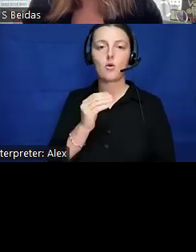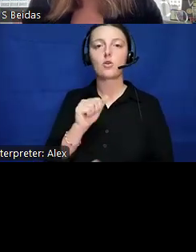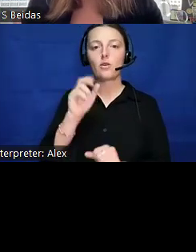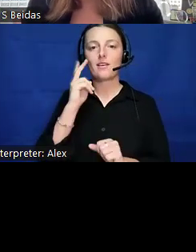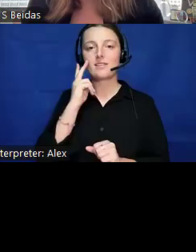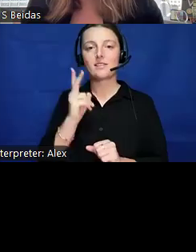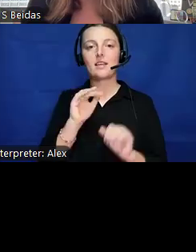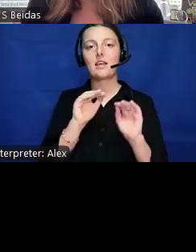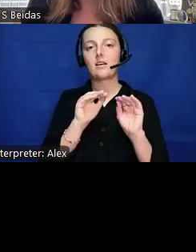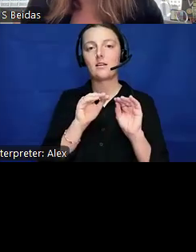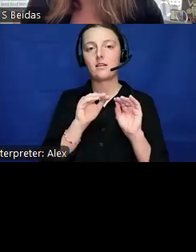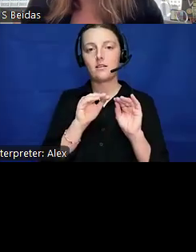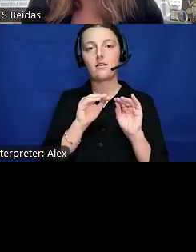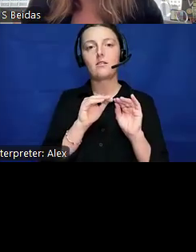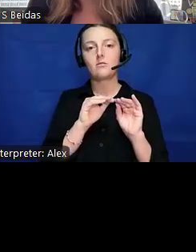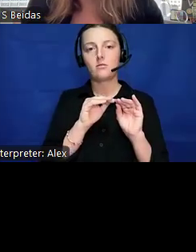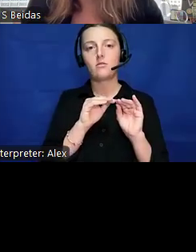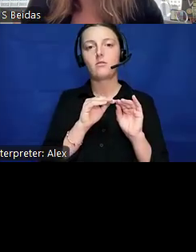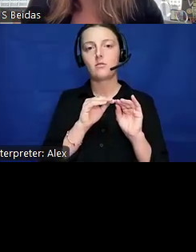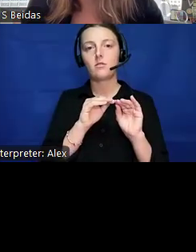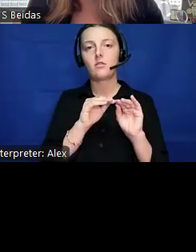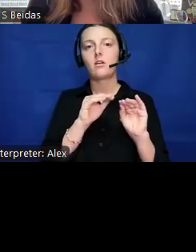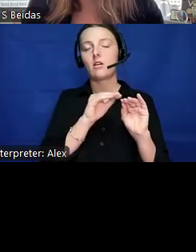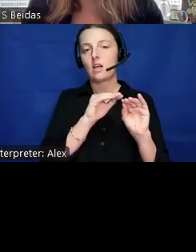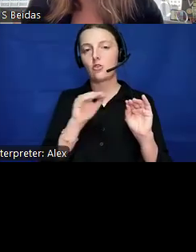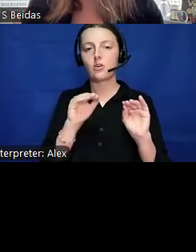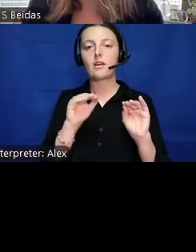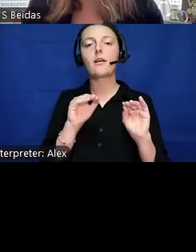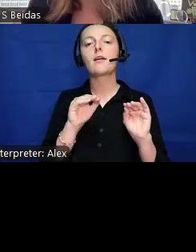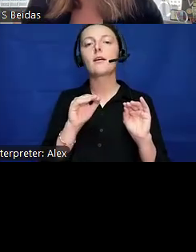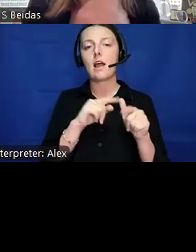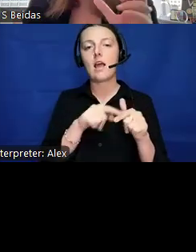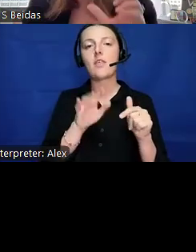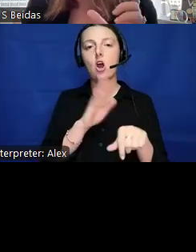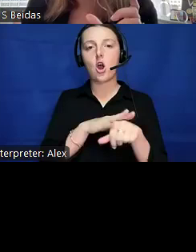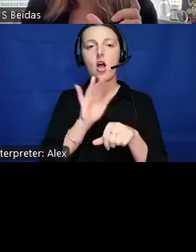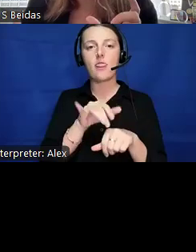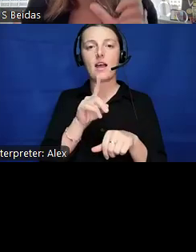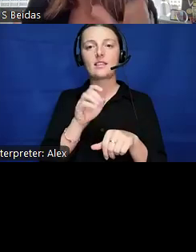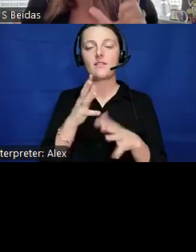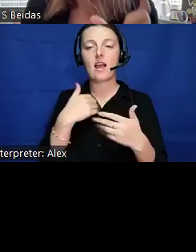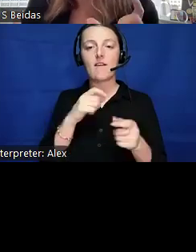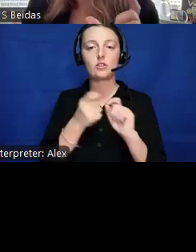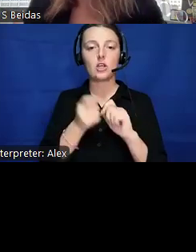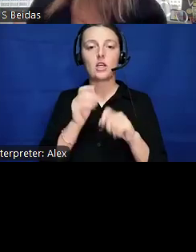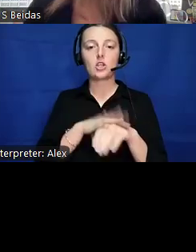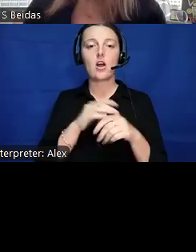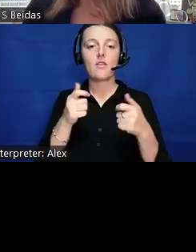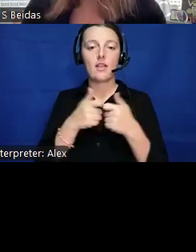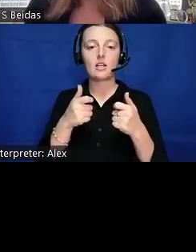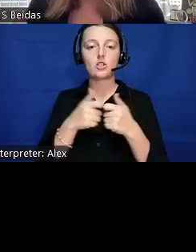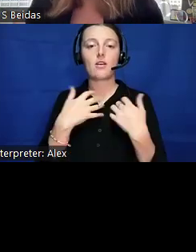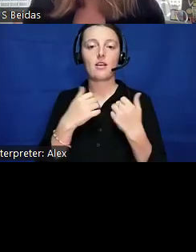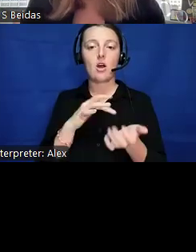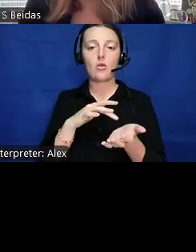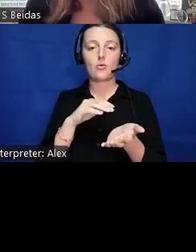ordering process. On this date, there was a change made in the electronic health record where the default became generic